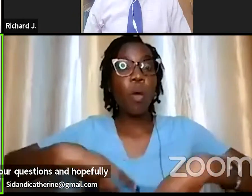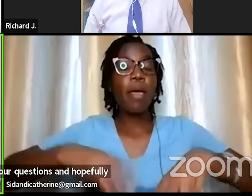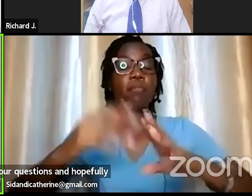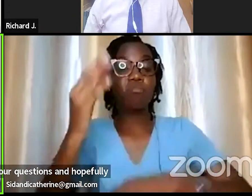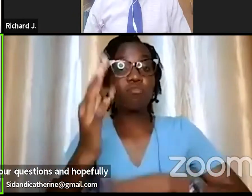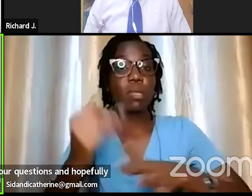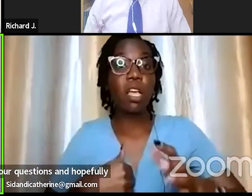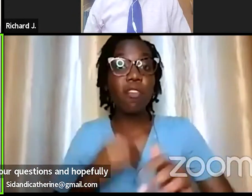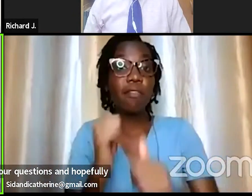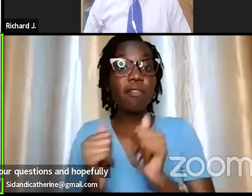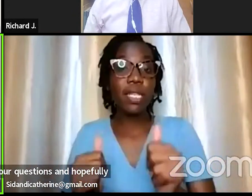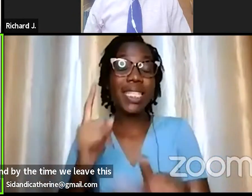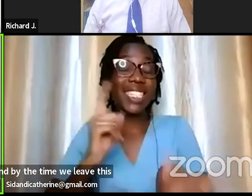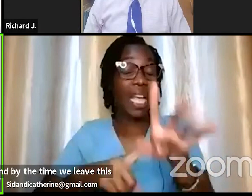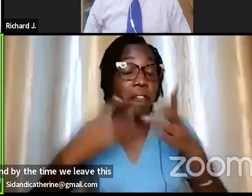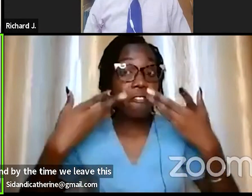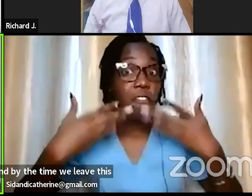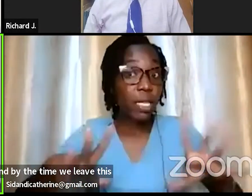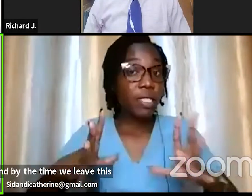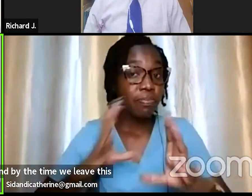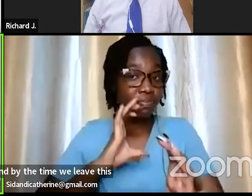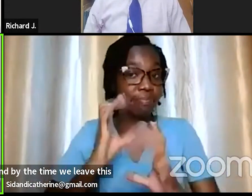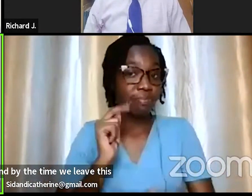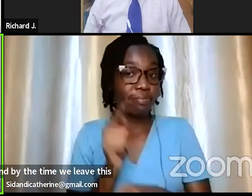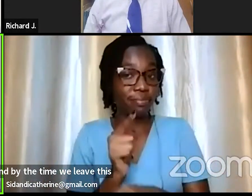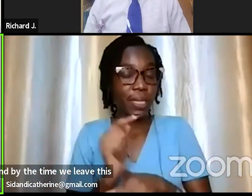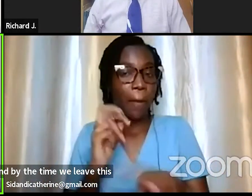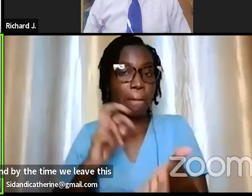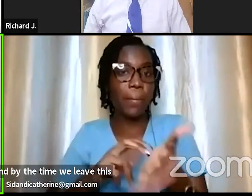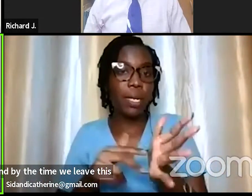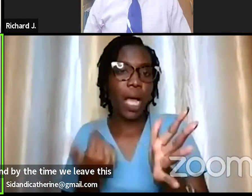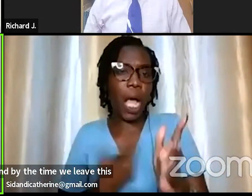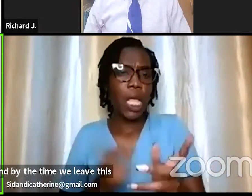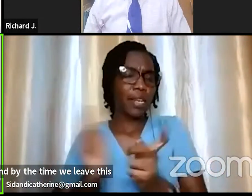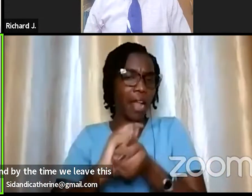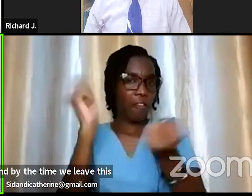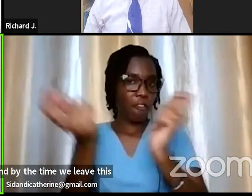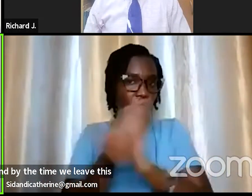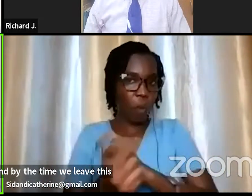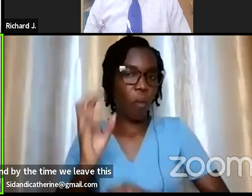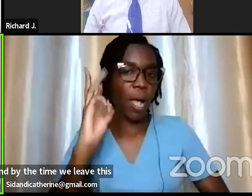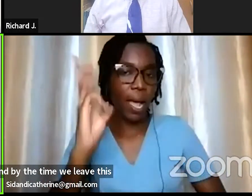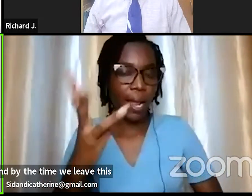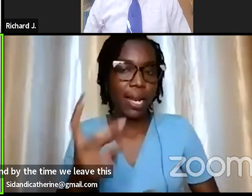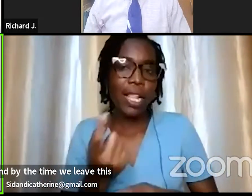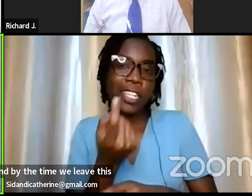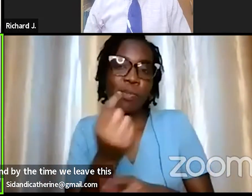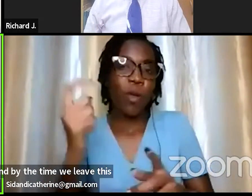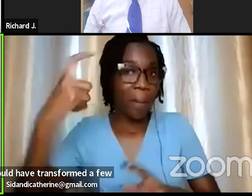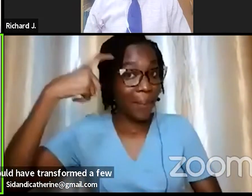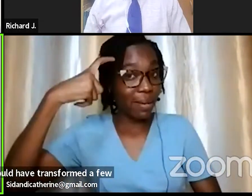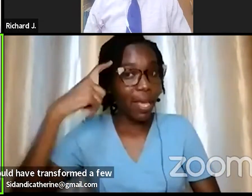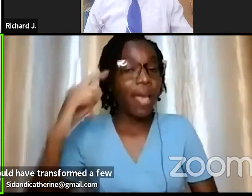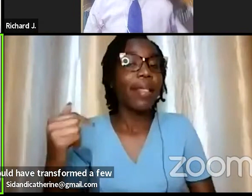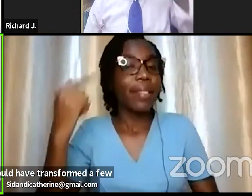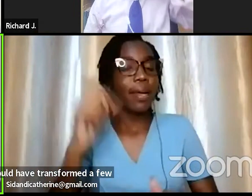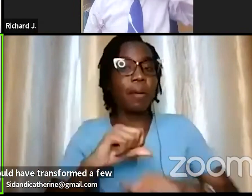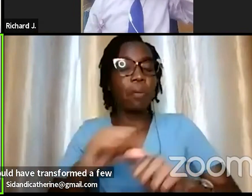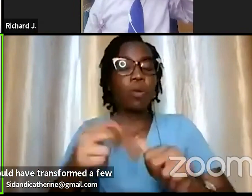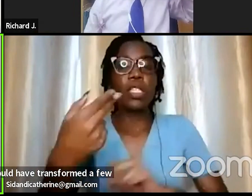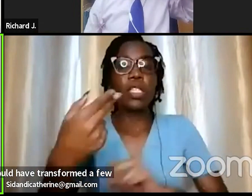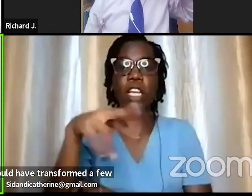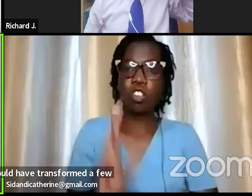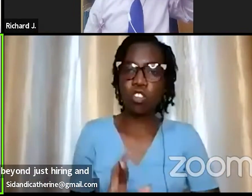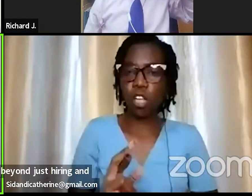this conversation, I think we would have transformed a few minds to think of HR beyond just hiring